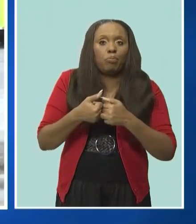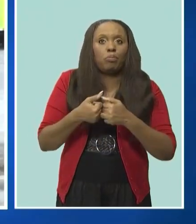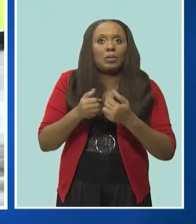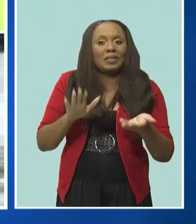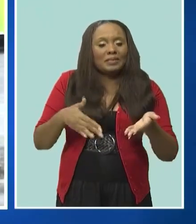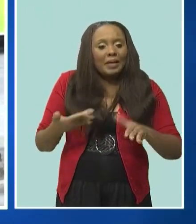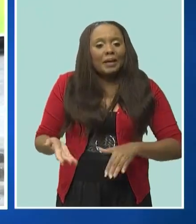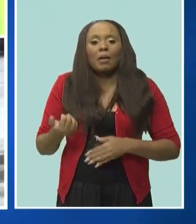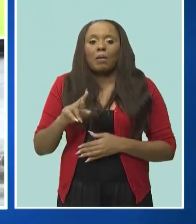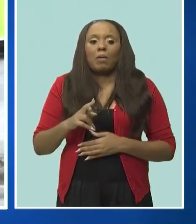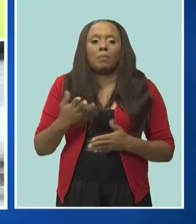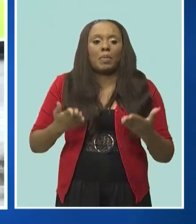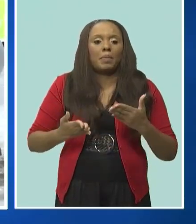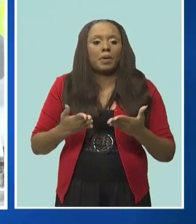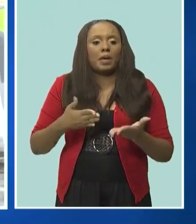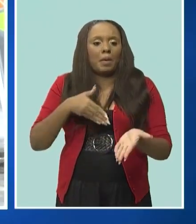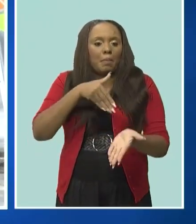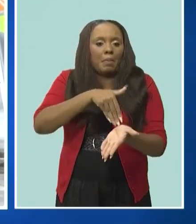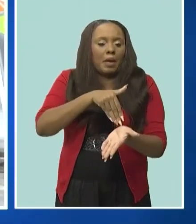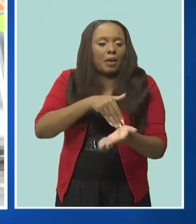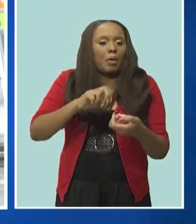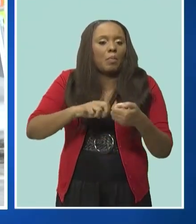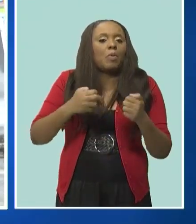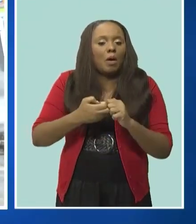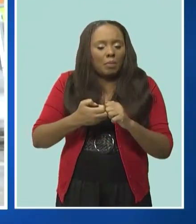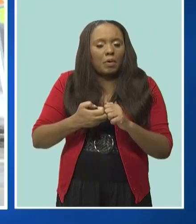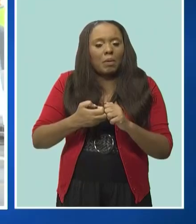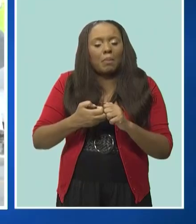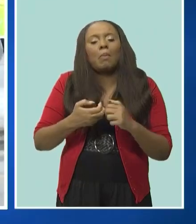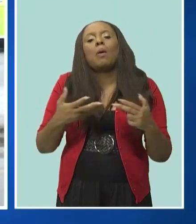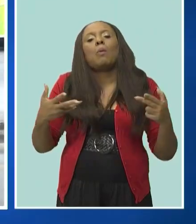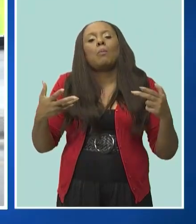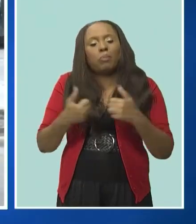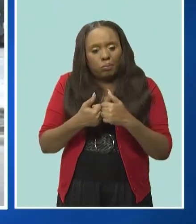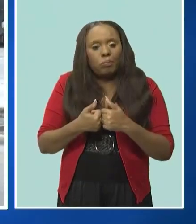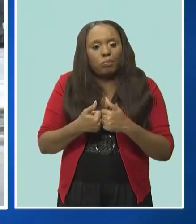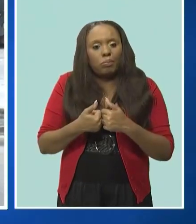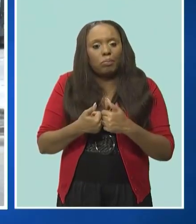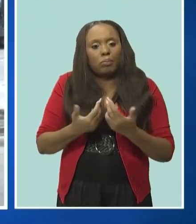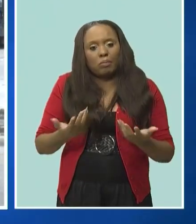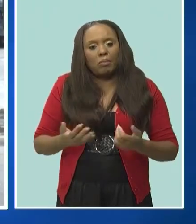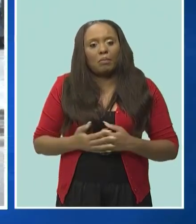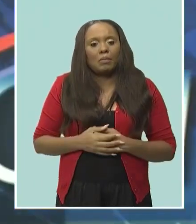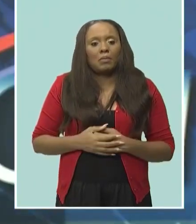to the collision or if his death is as a result of injuries sustained from the